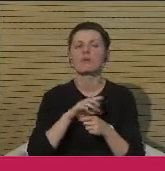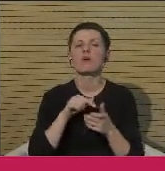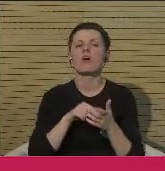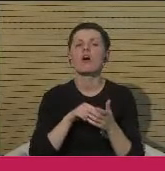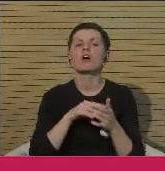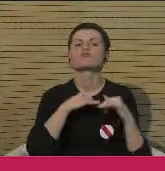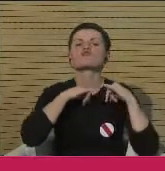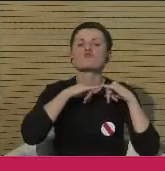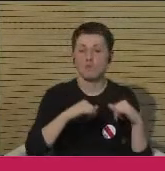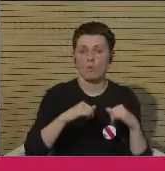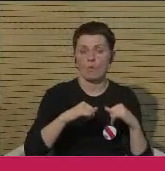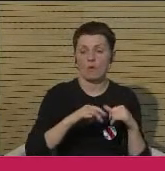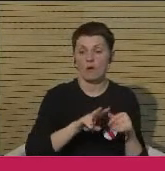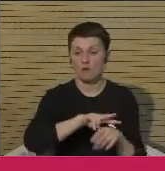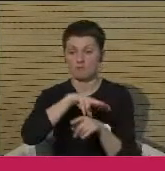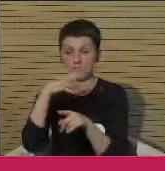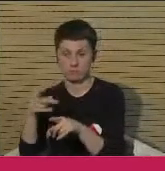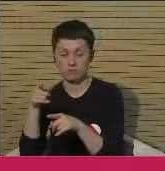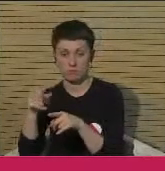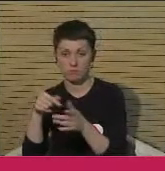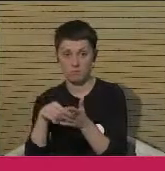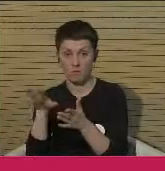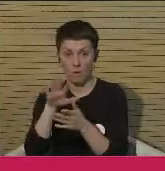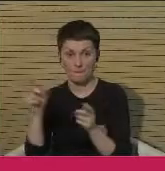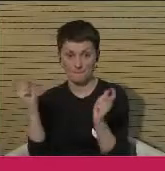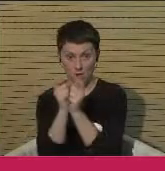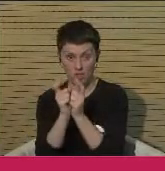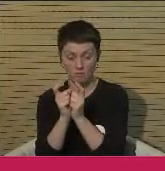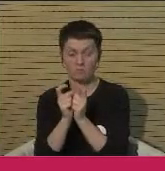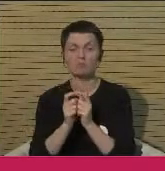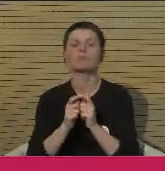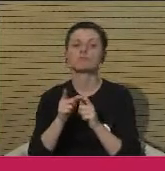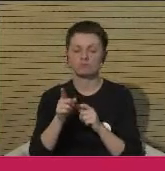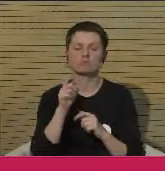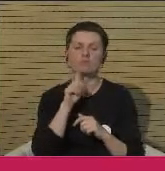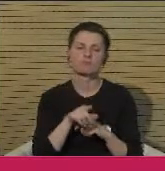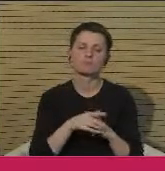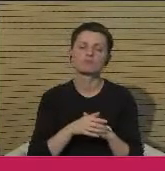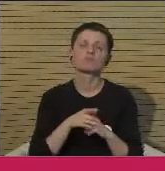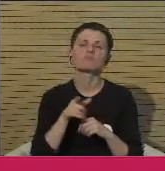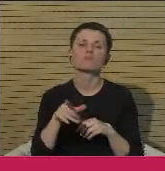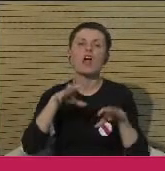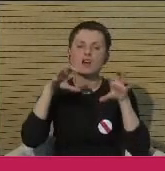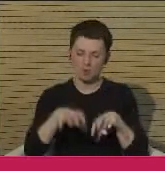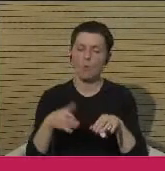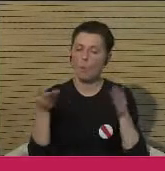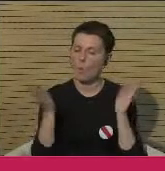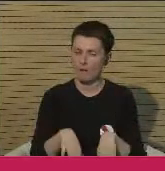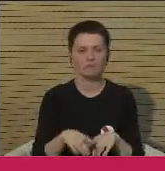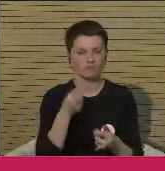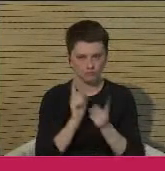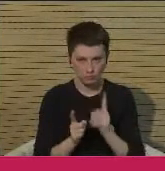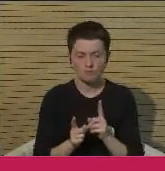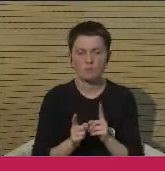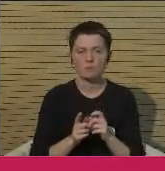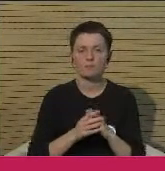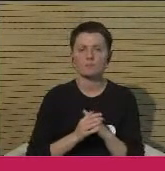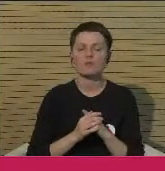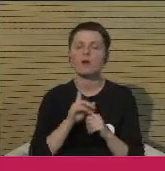So if the power structures of the regime are transferred, move towards